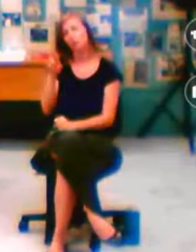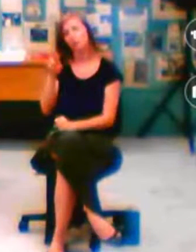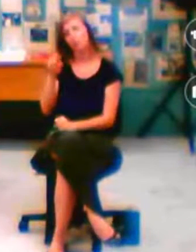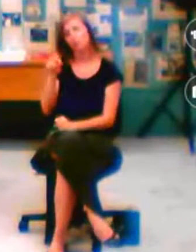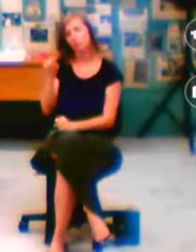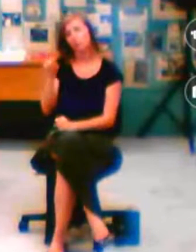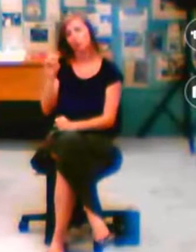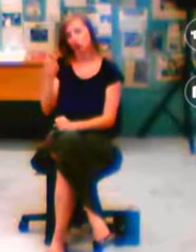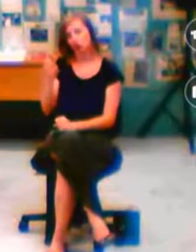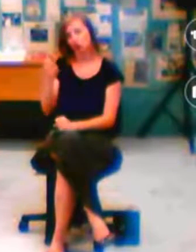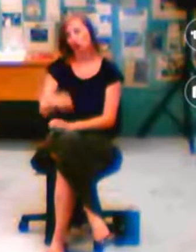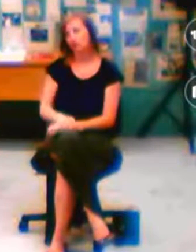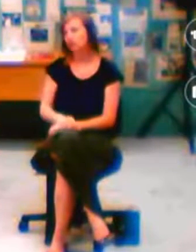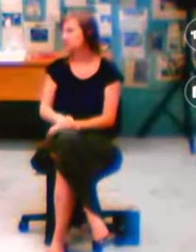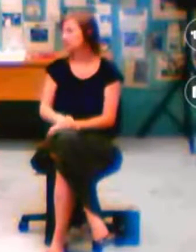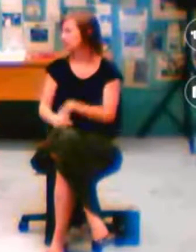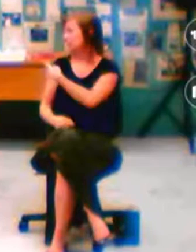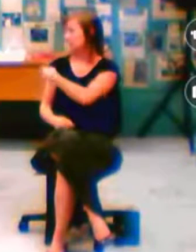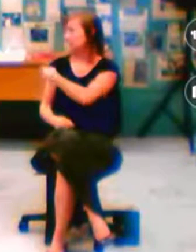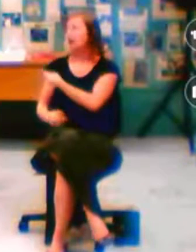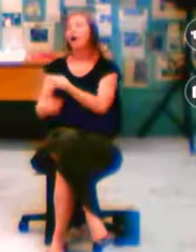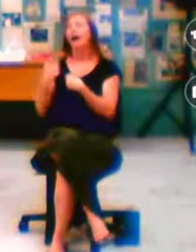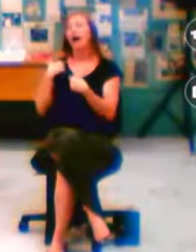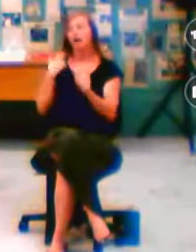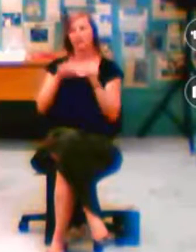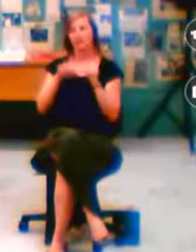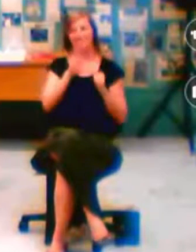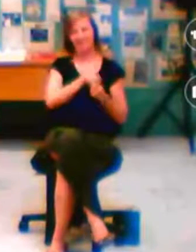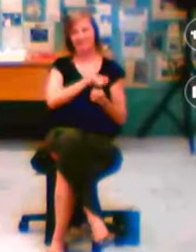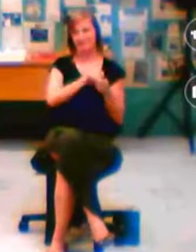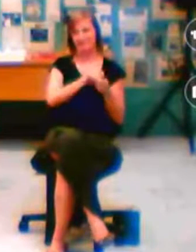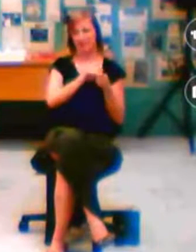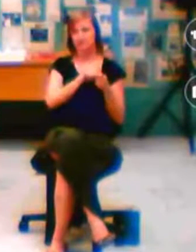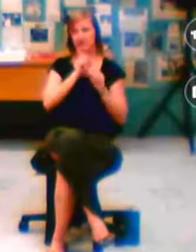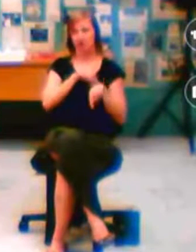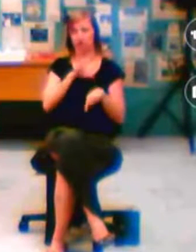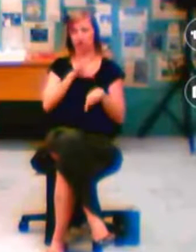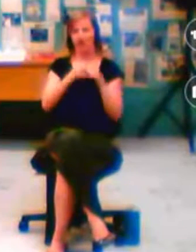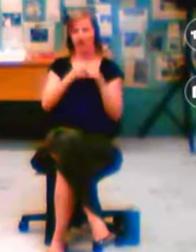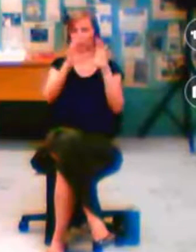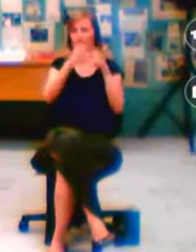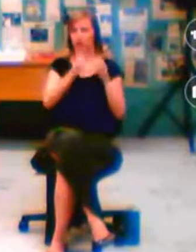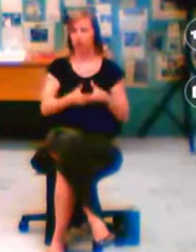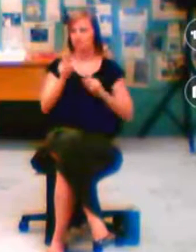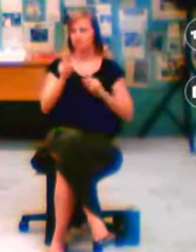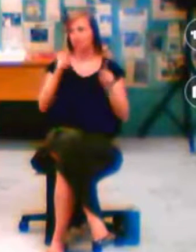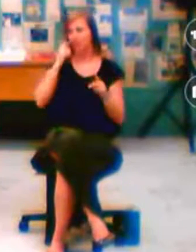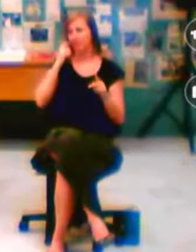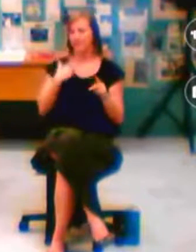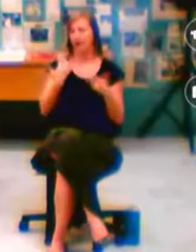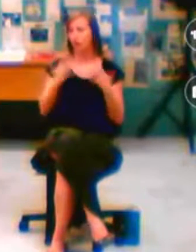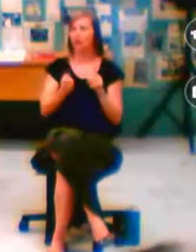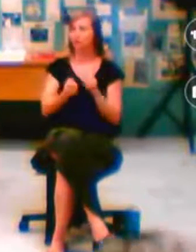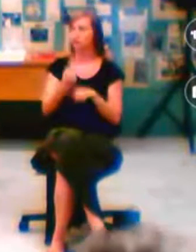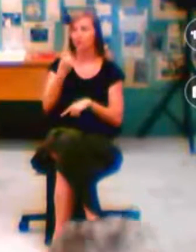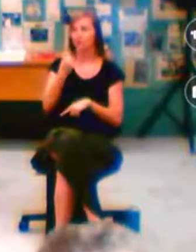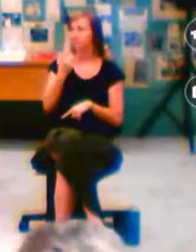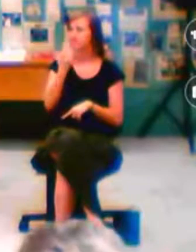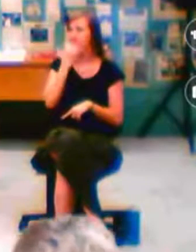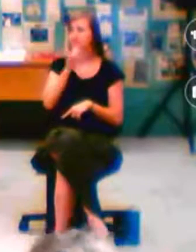She was wondering if the 4,400 people working in the insurance industry included health insurance brokers.